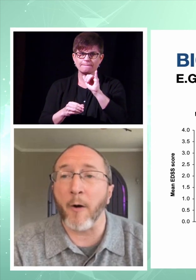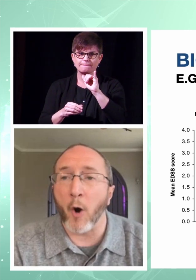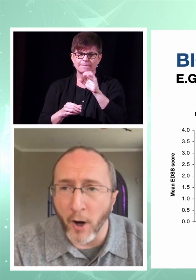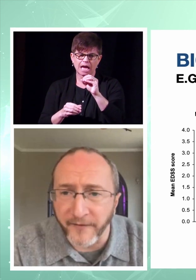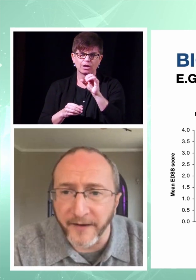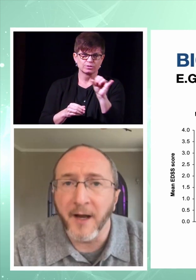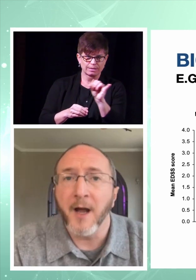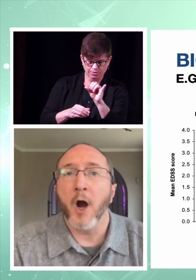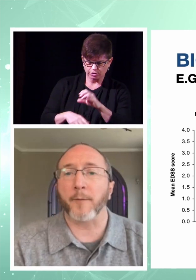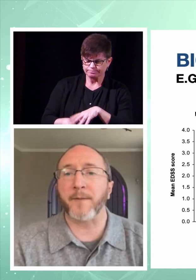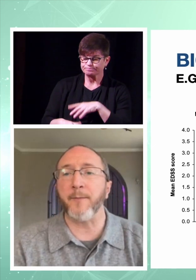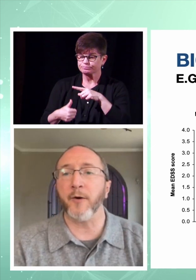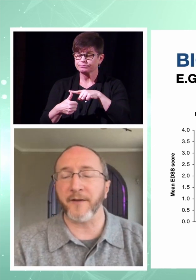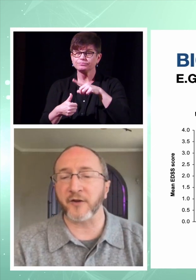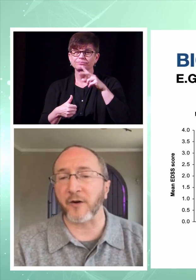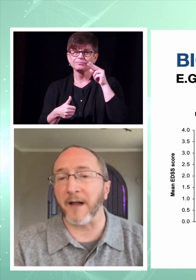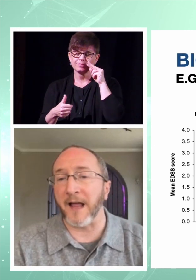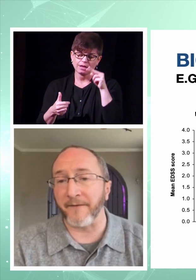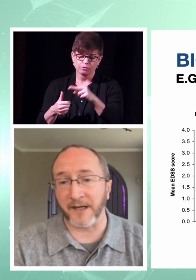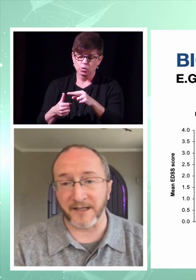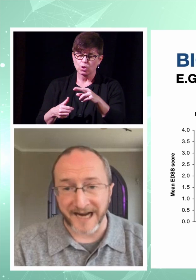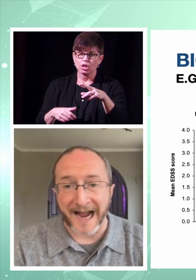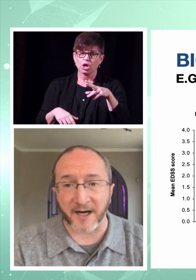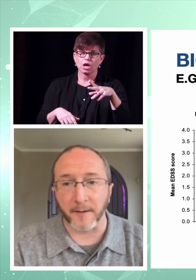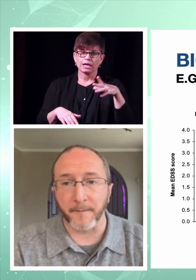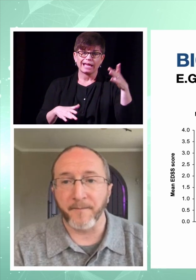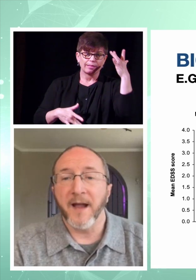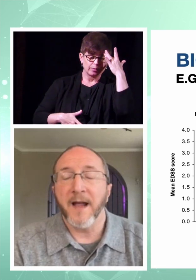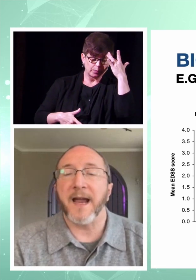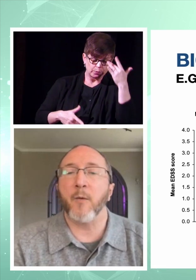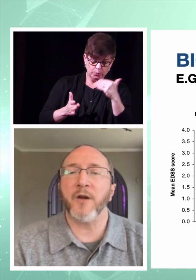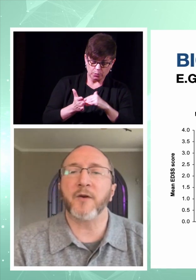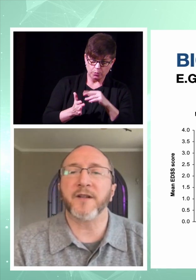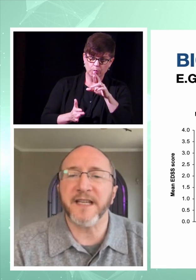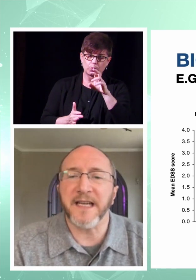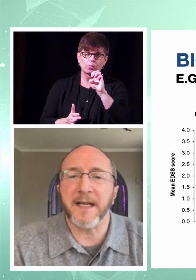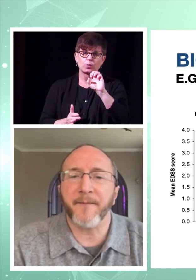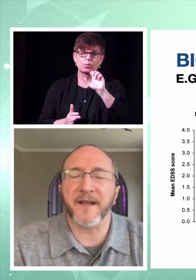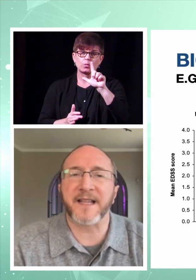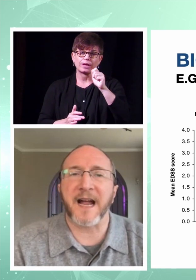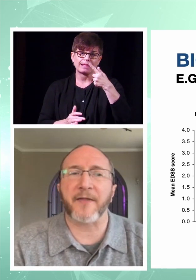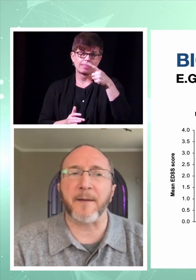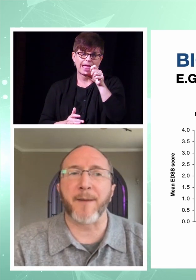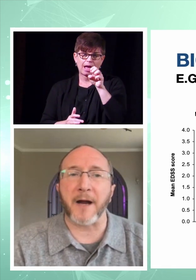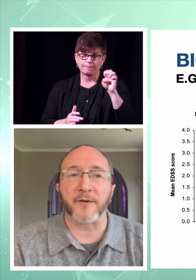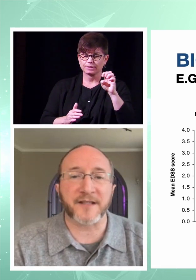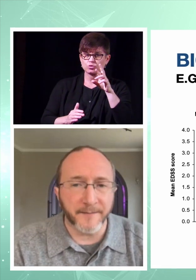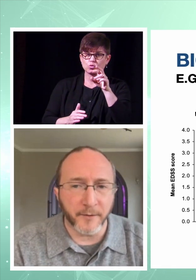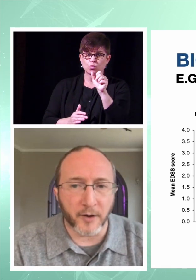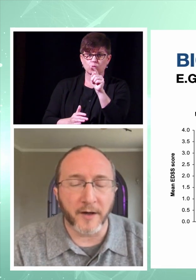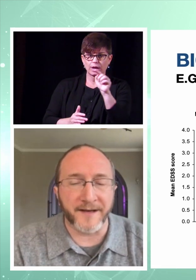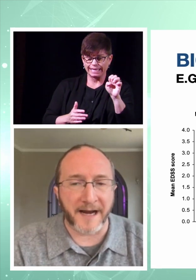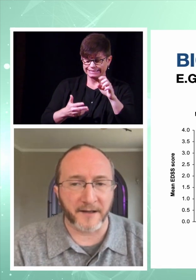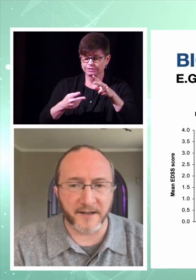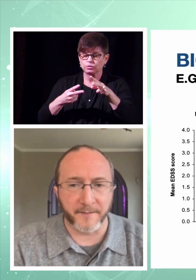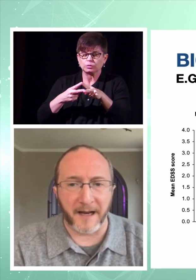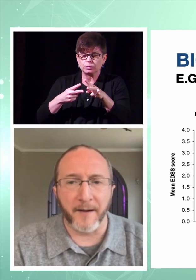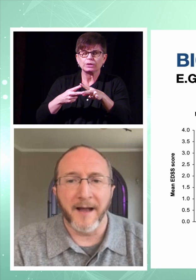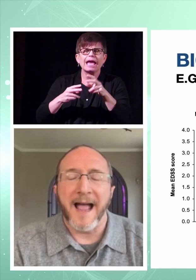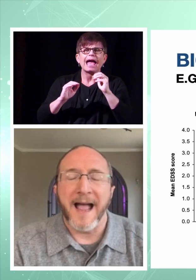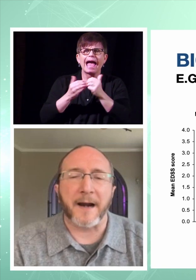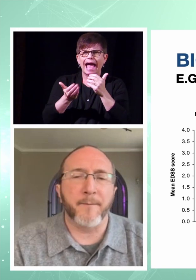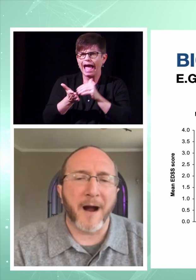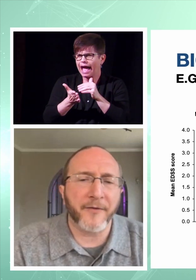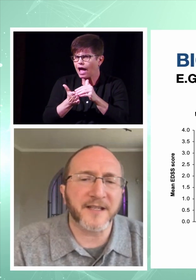So how often are people in the trial having an attack? And what you can see is that the biosimilar